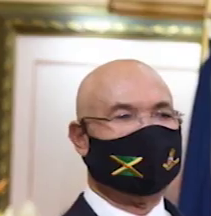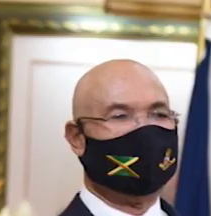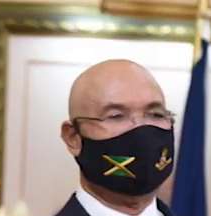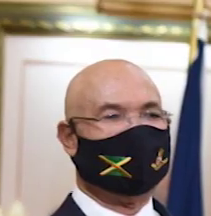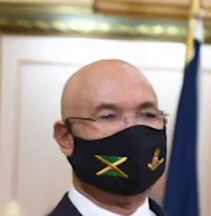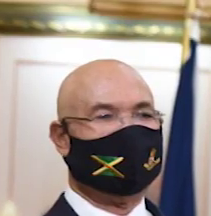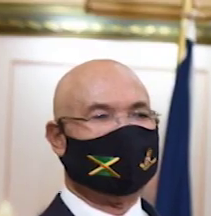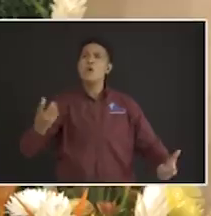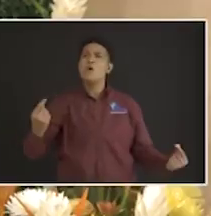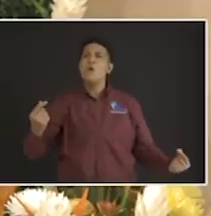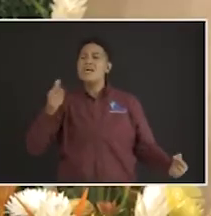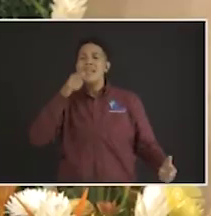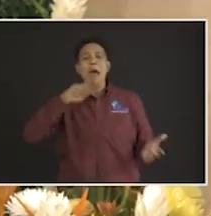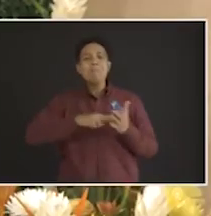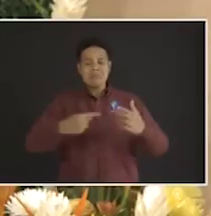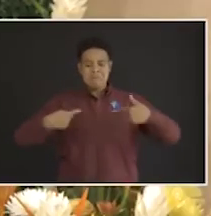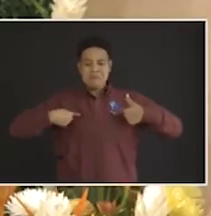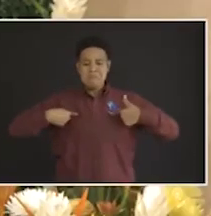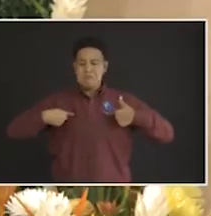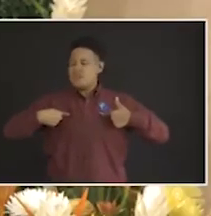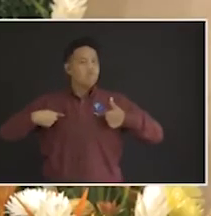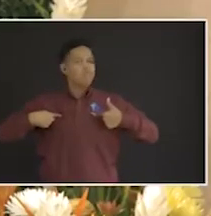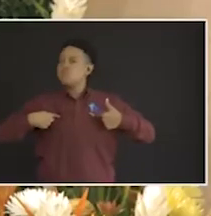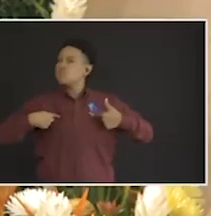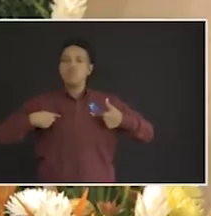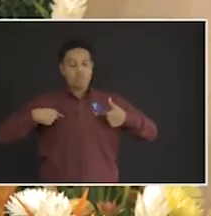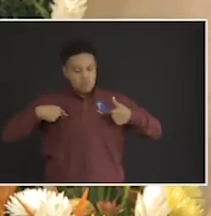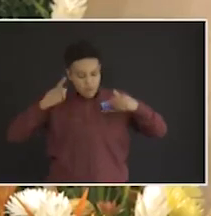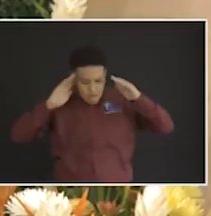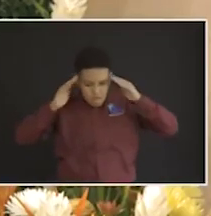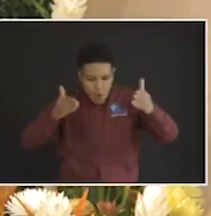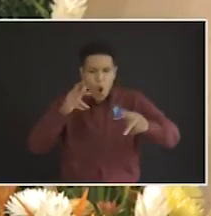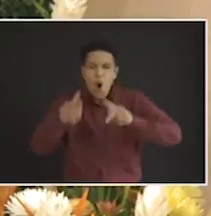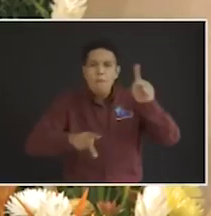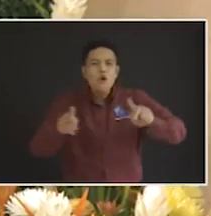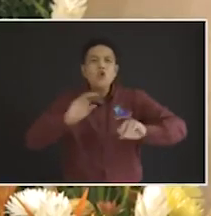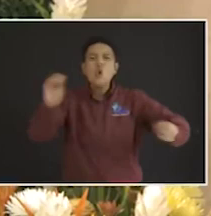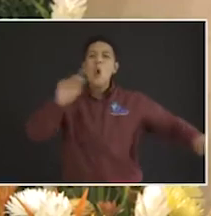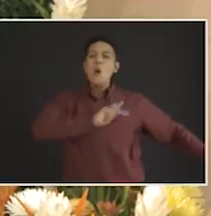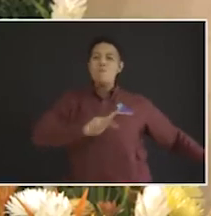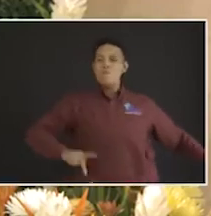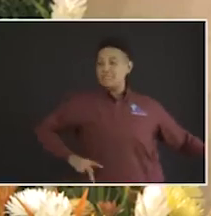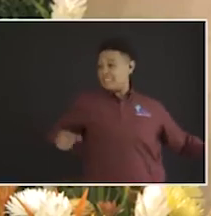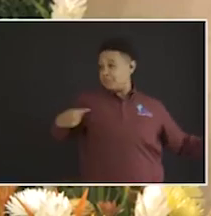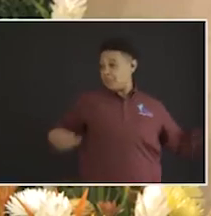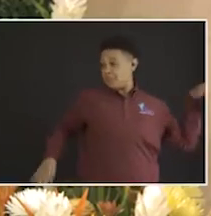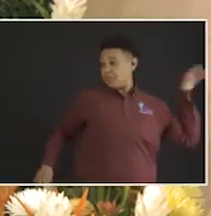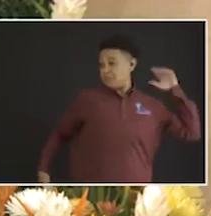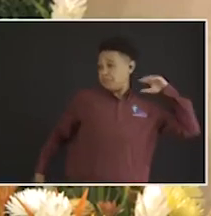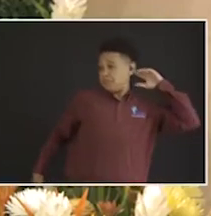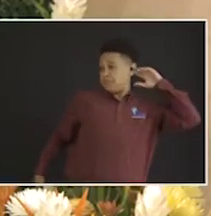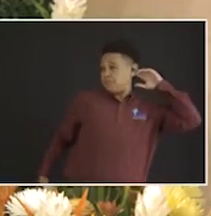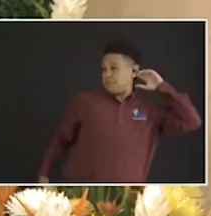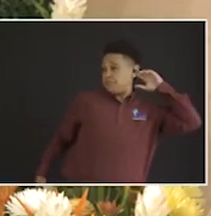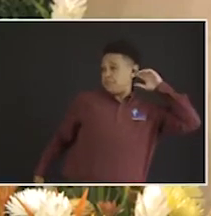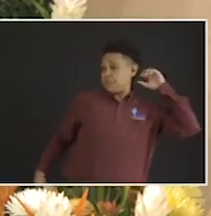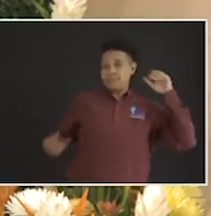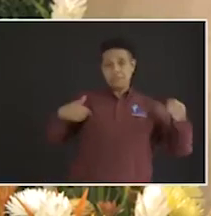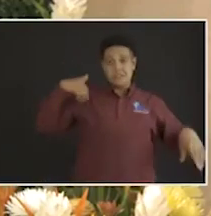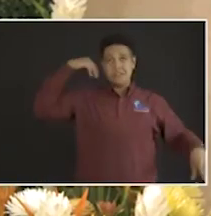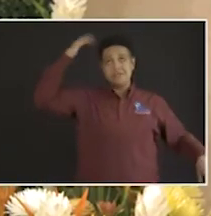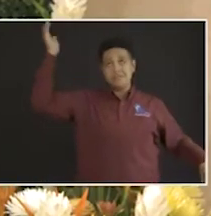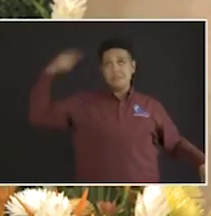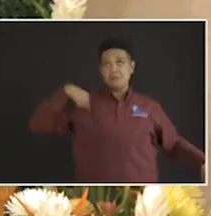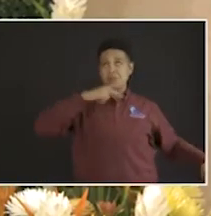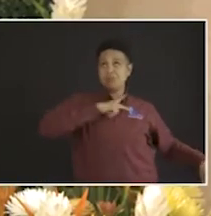oath of office again and issues a warning to incoming ministers. No princes or princesses were elected. You have no